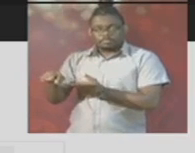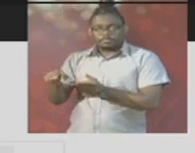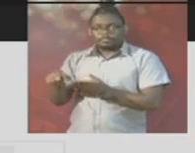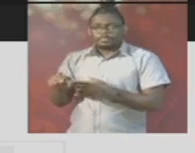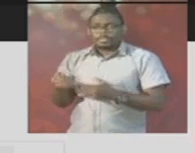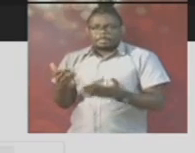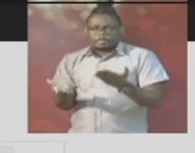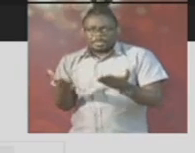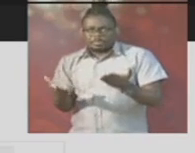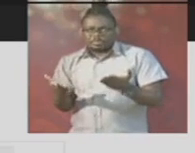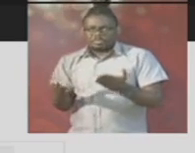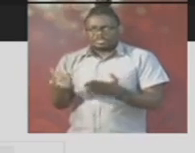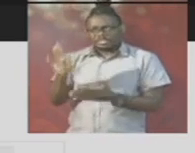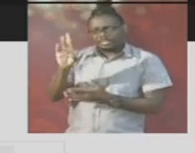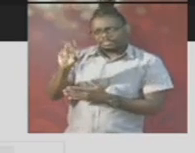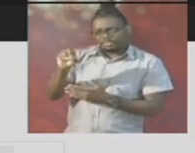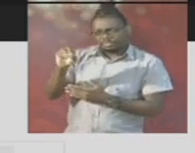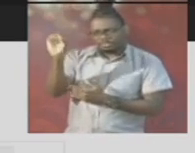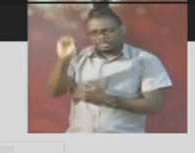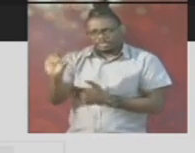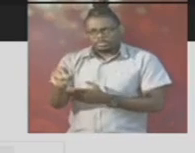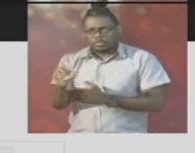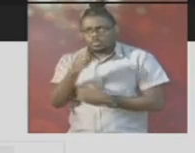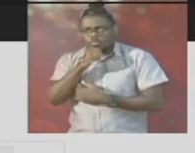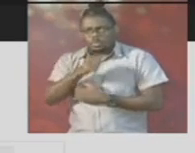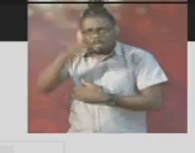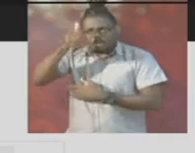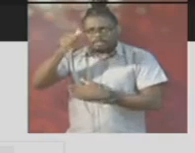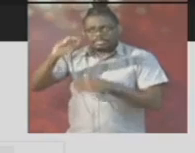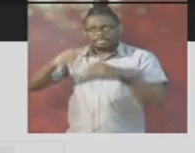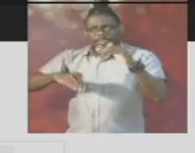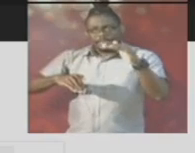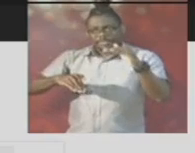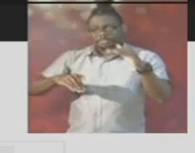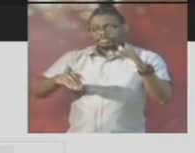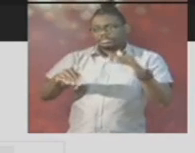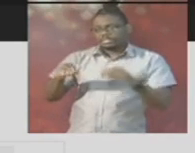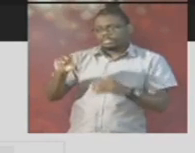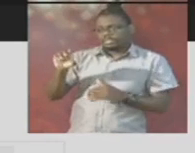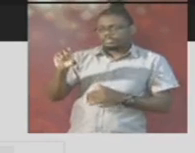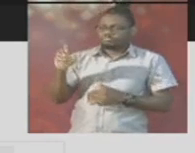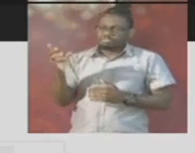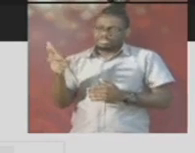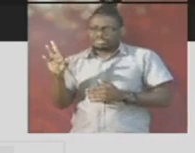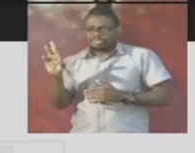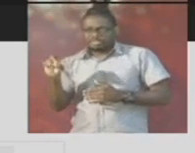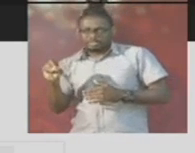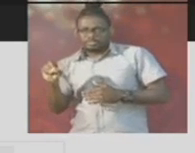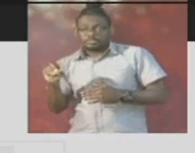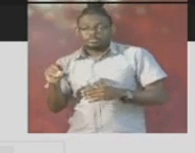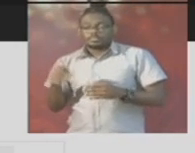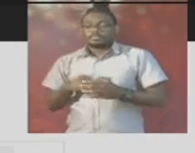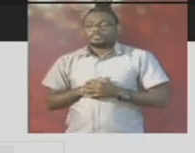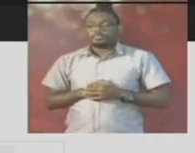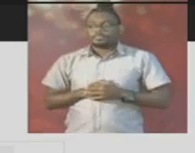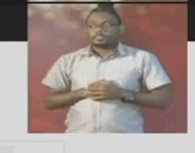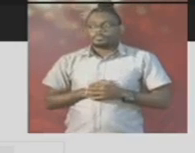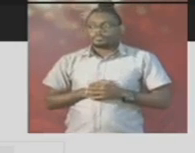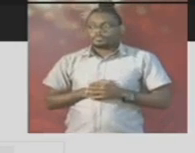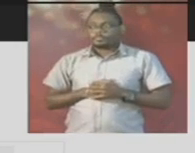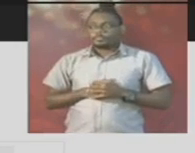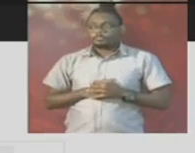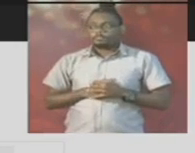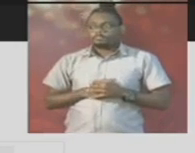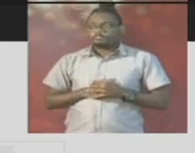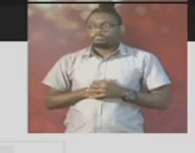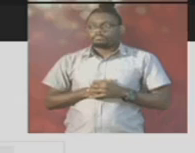70% of them, being in that above 60 age group. While, next slide, the overall cases, the overall caseload still